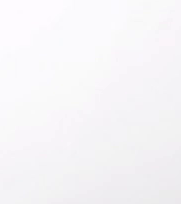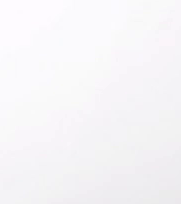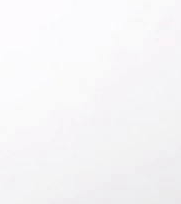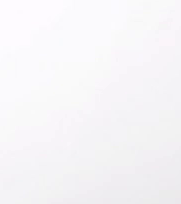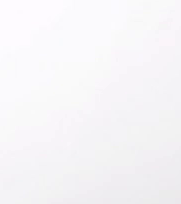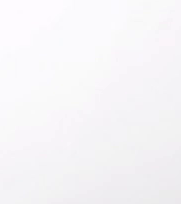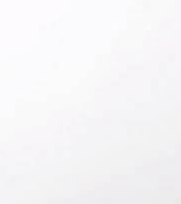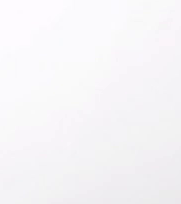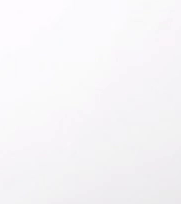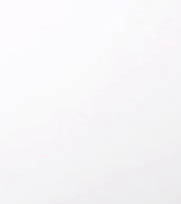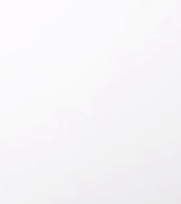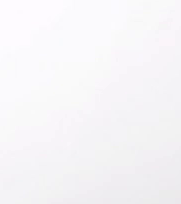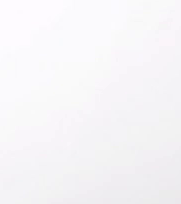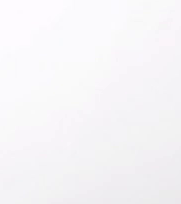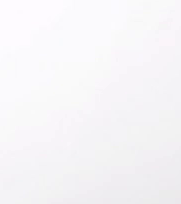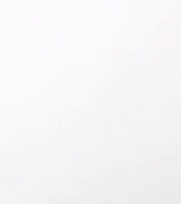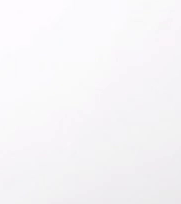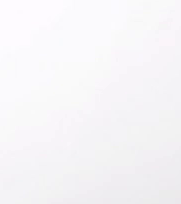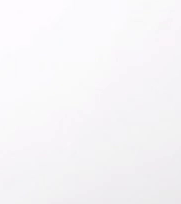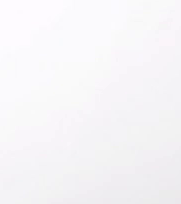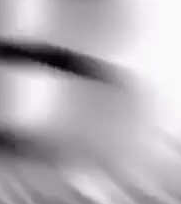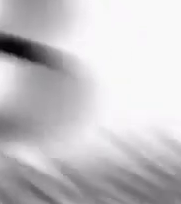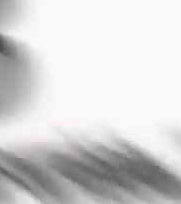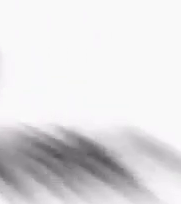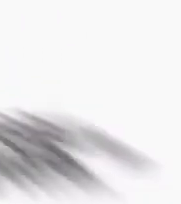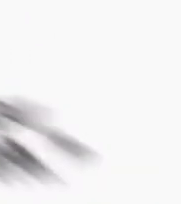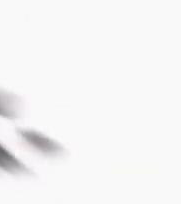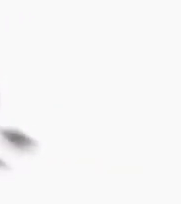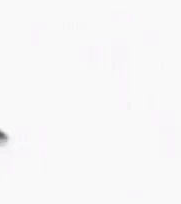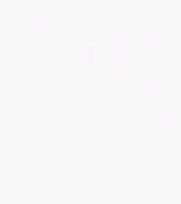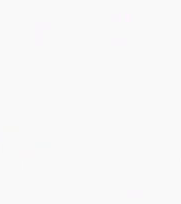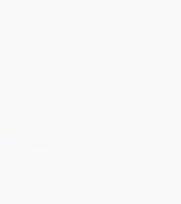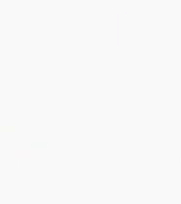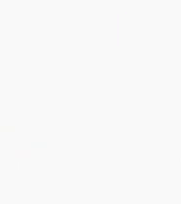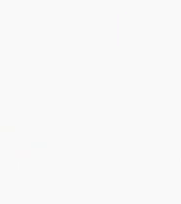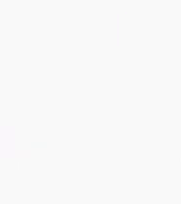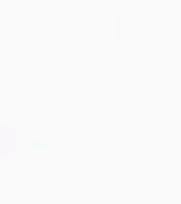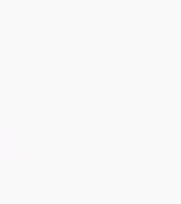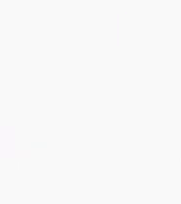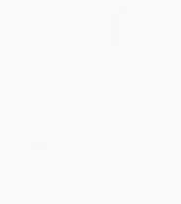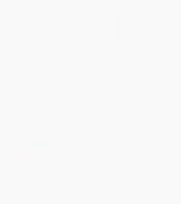an opinion about whether one should get credit or not. Credit Data.